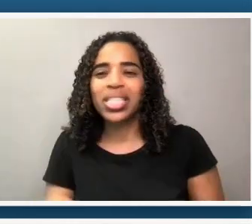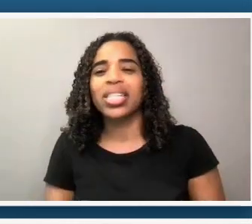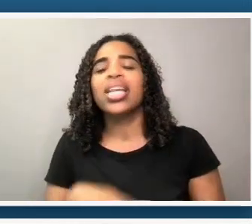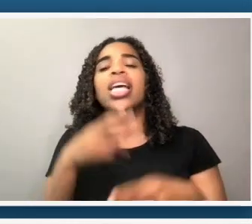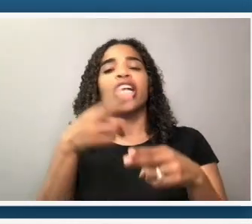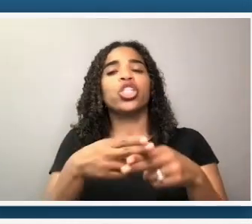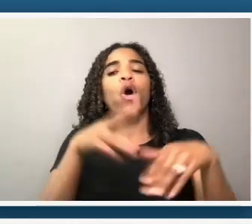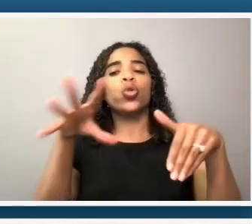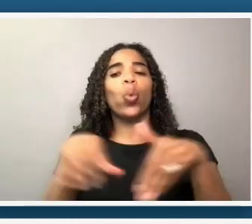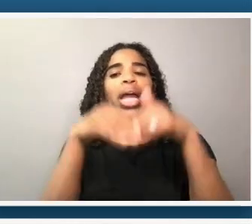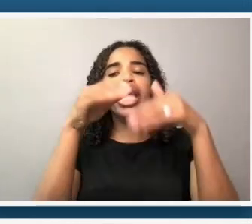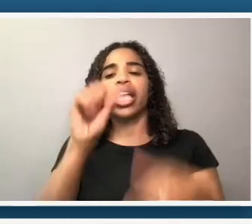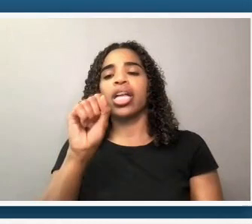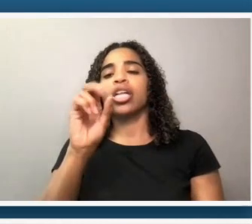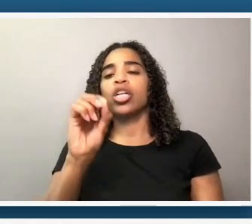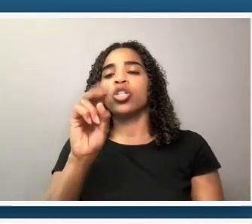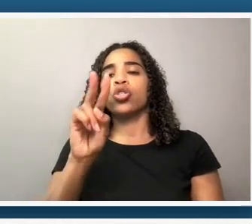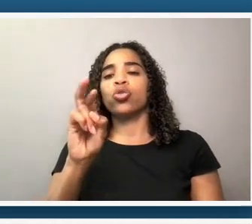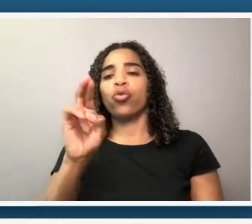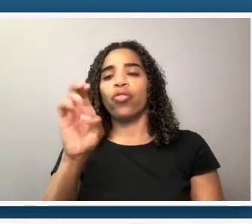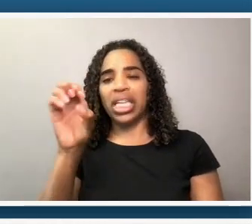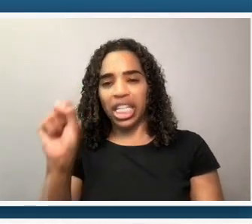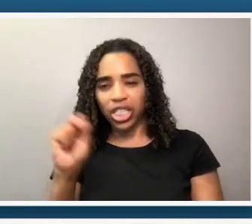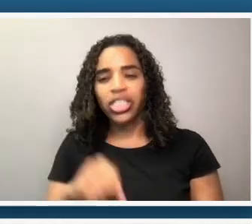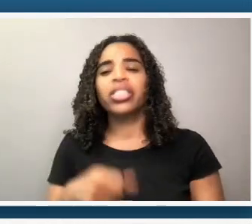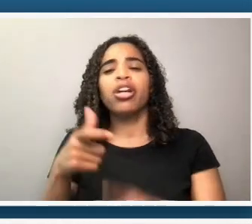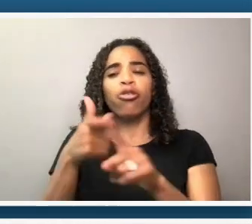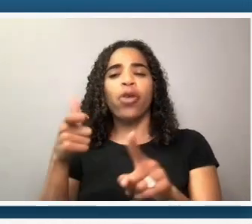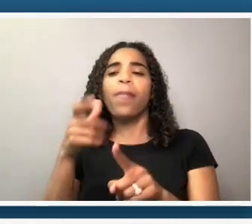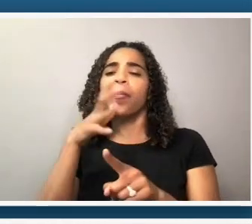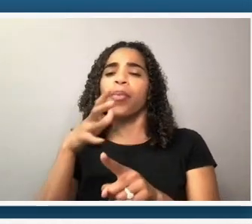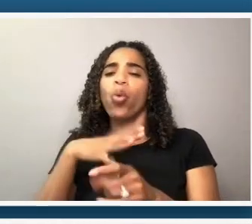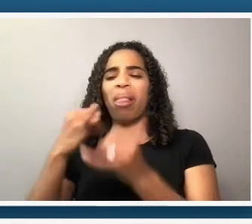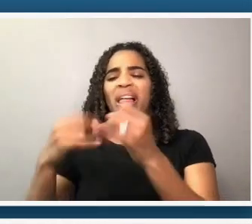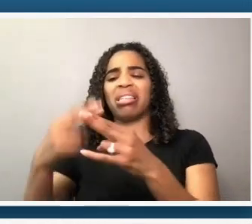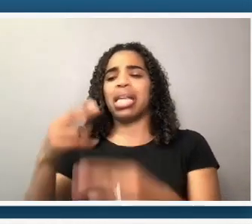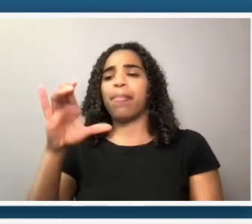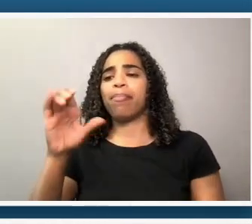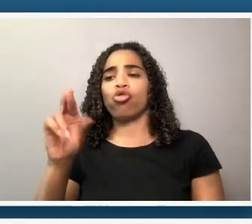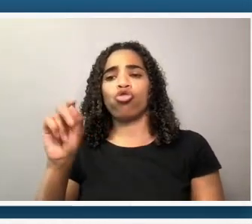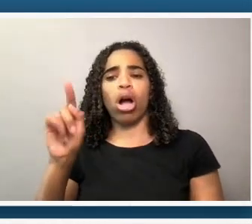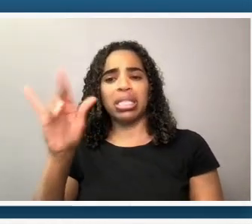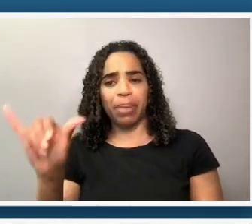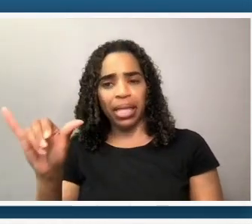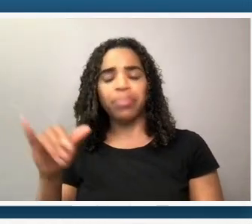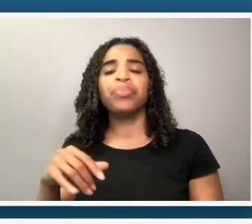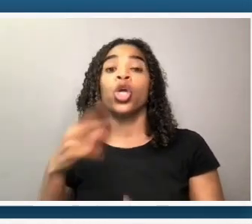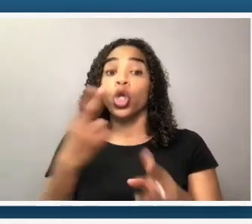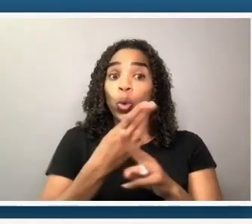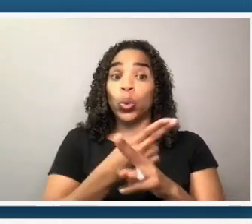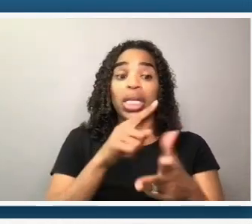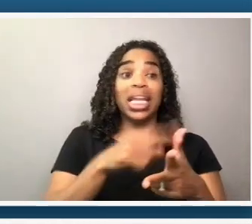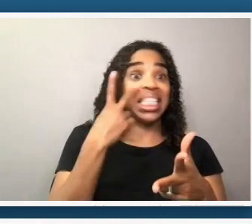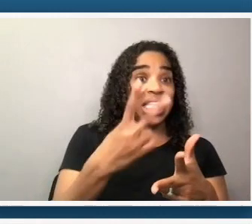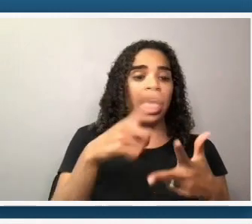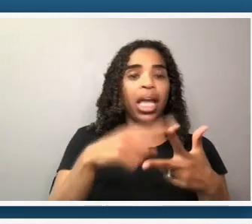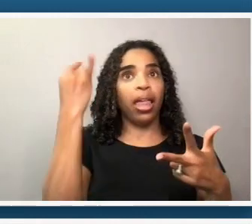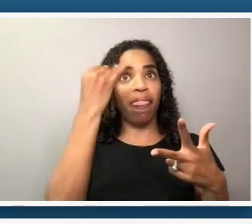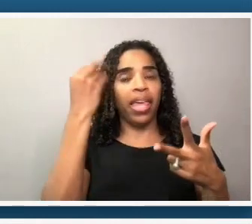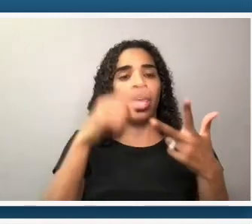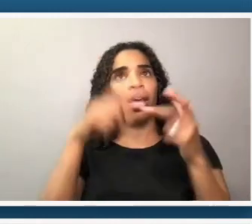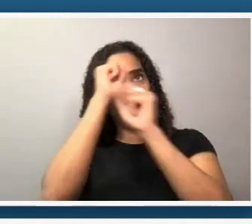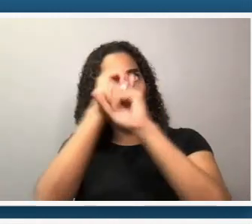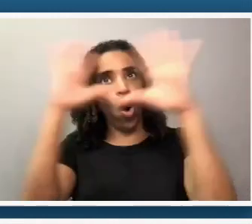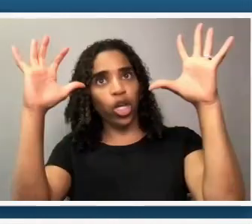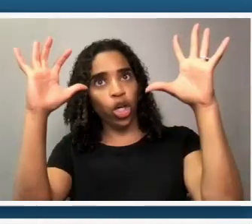and it's by Njideka Akunili Crosby. And we started with See, Think, Wonder, and then we moved on to a routine that